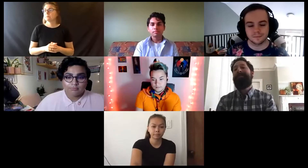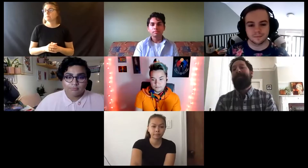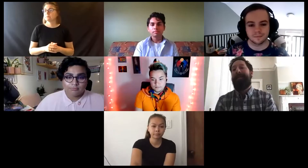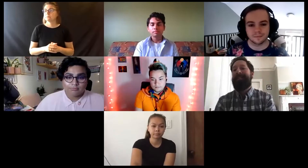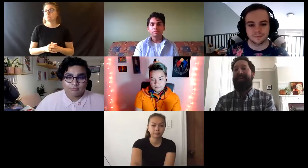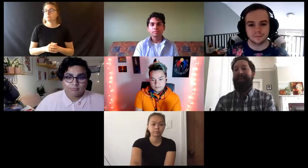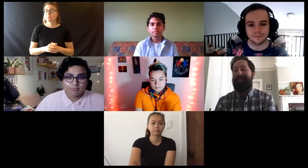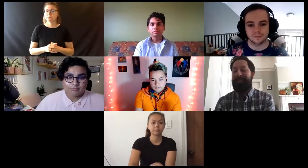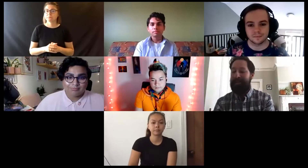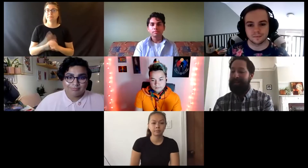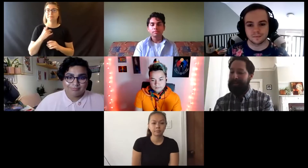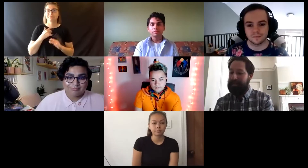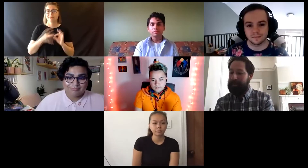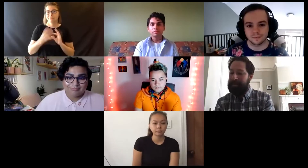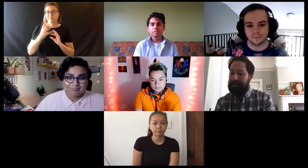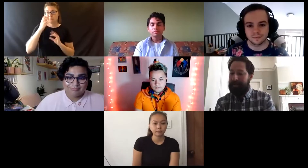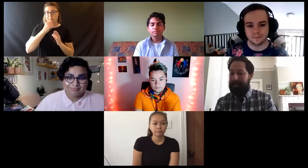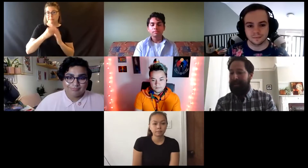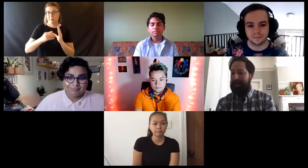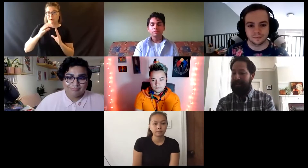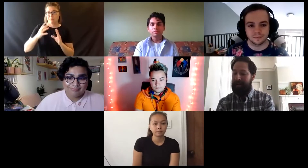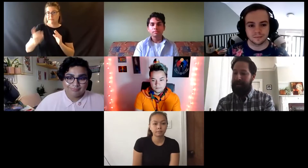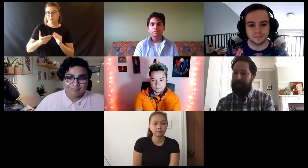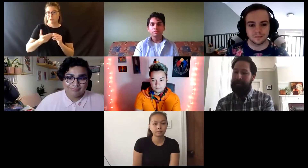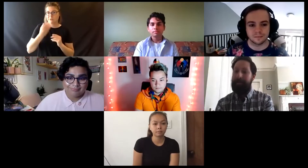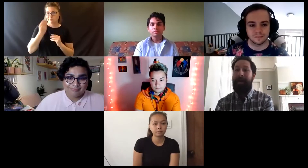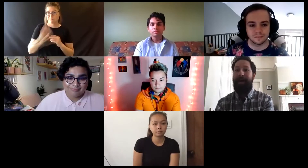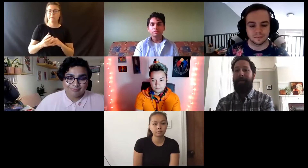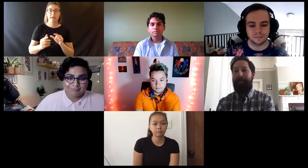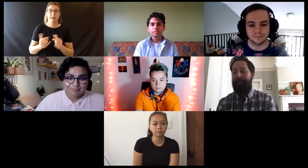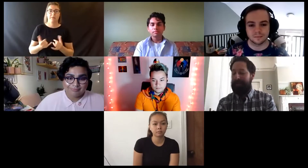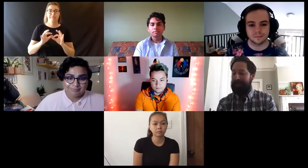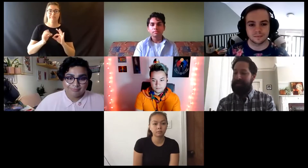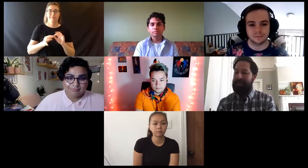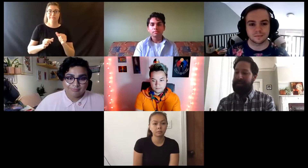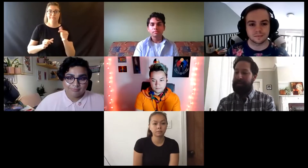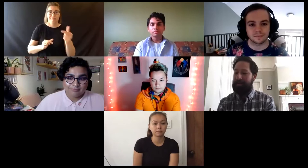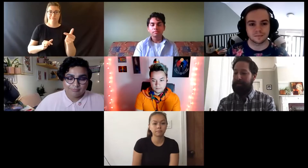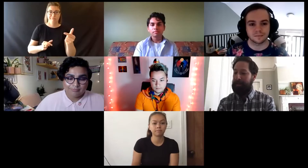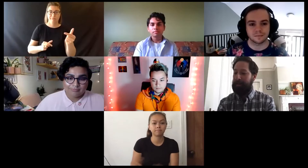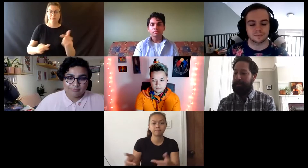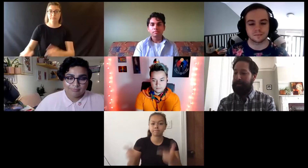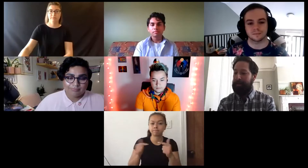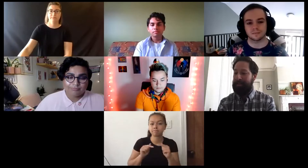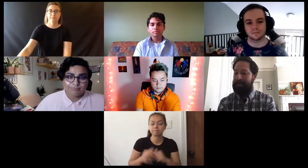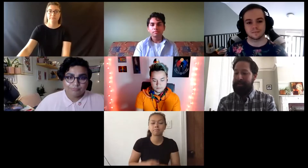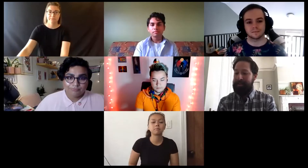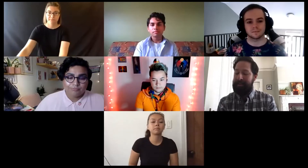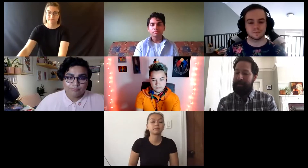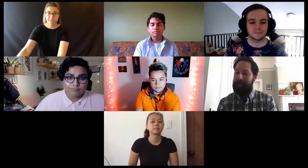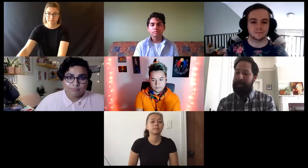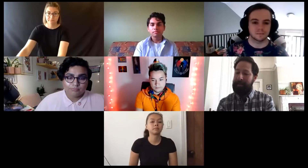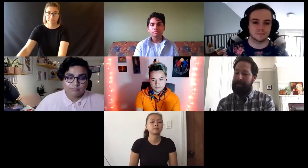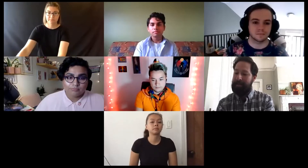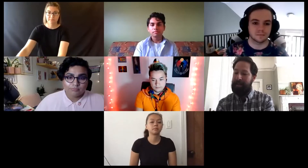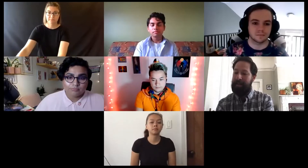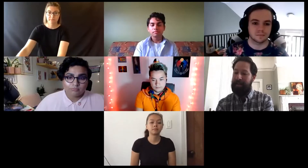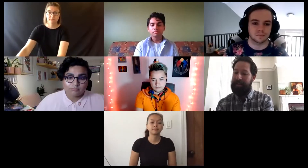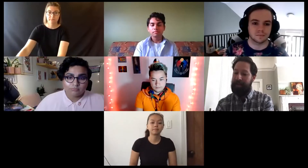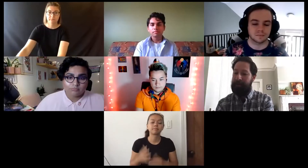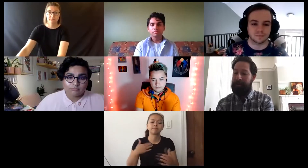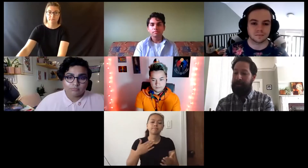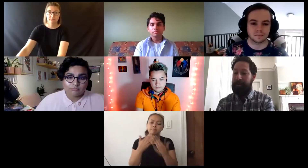Thank you so much, Kai. It's really nice to meet you. And again, I'm really just thinking also about our Indigenous community members